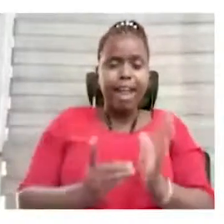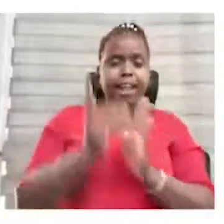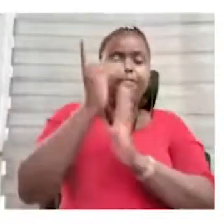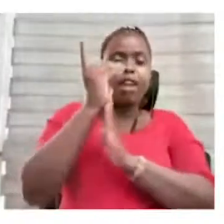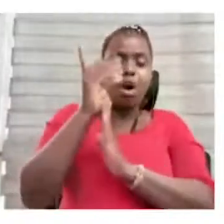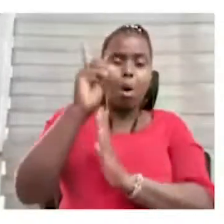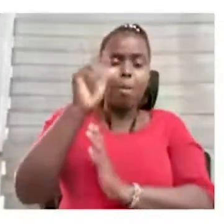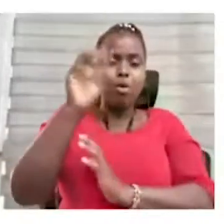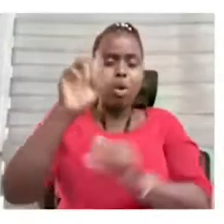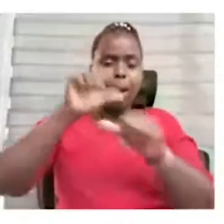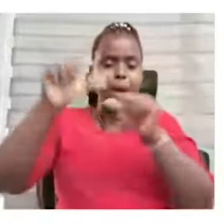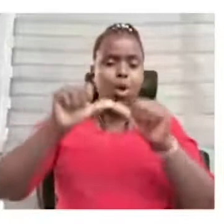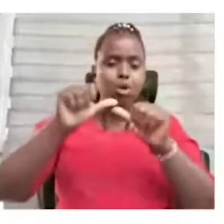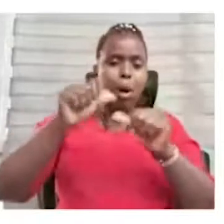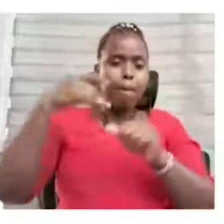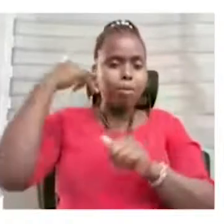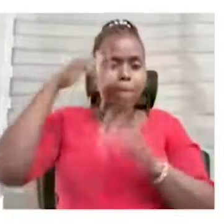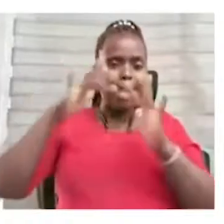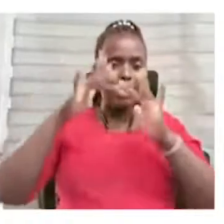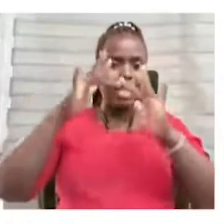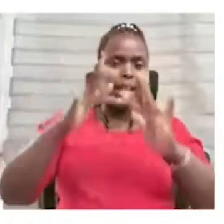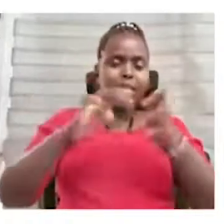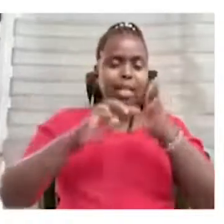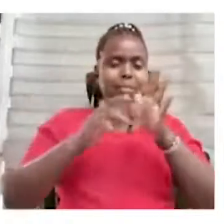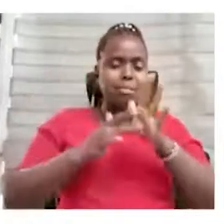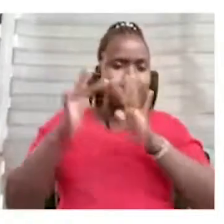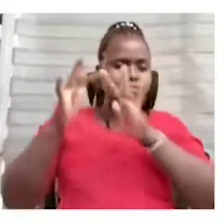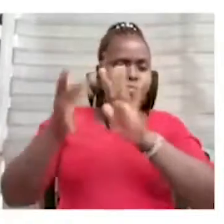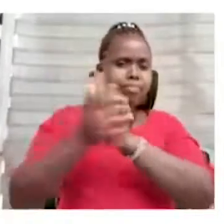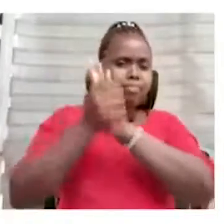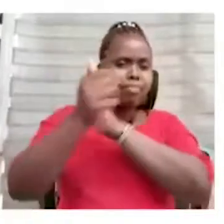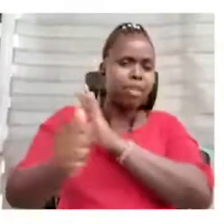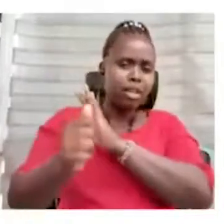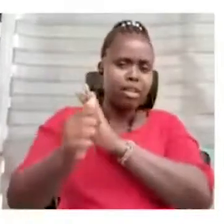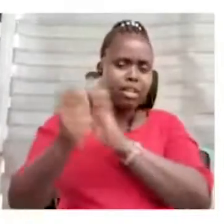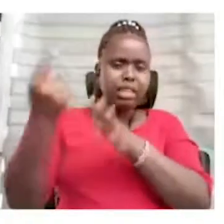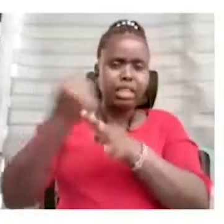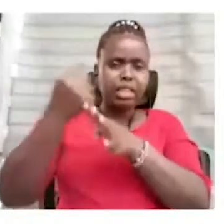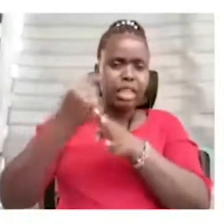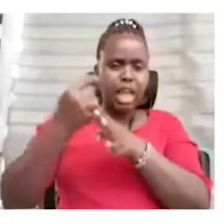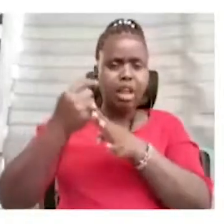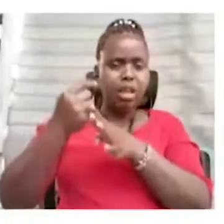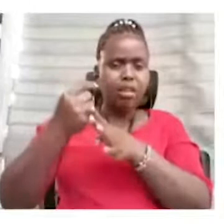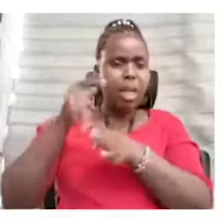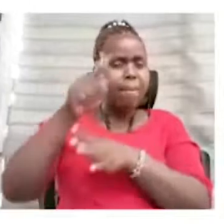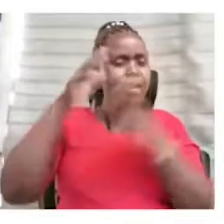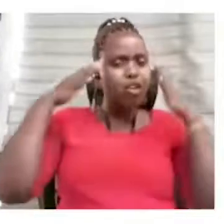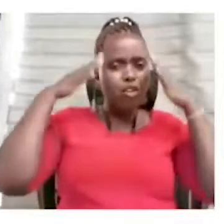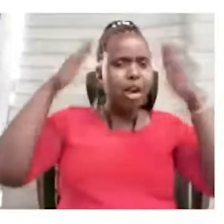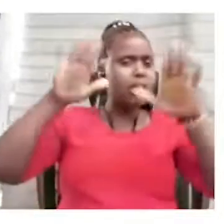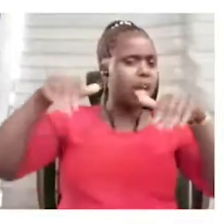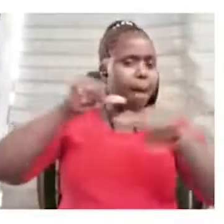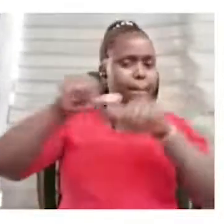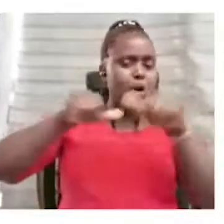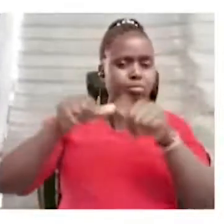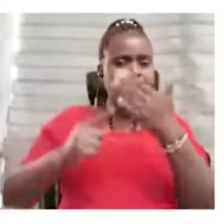skills training. MIST is called Mobile Internet Skills Training Toolkit, that focuses on accessibility features, because even if we